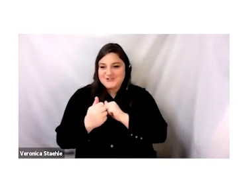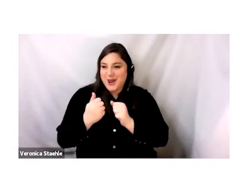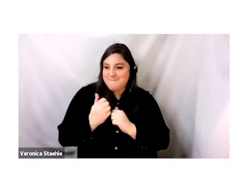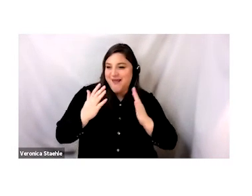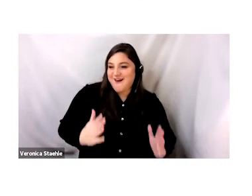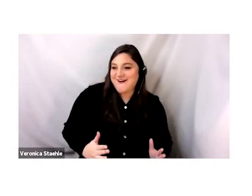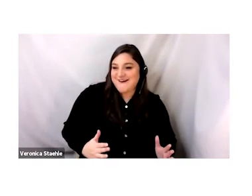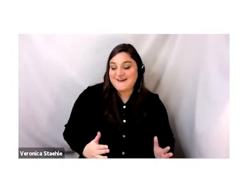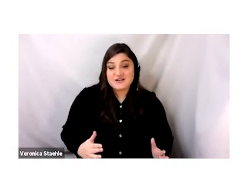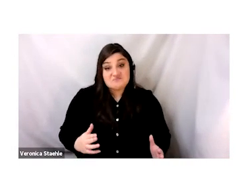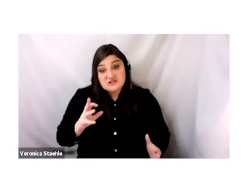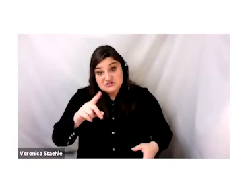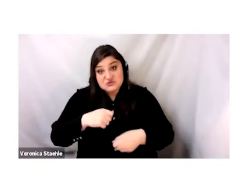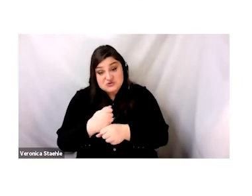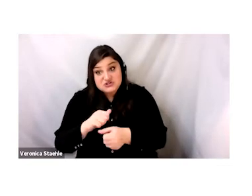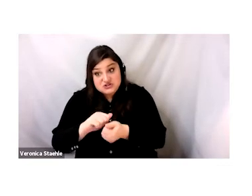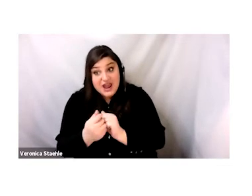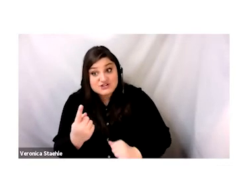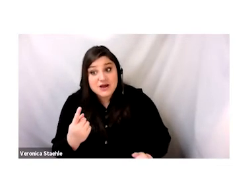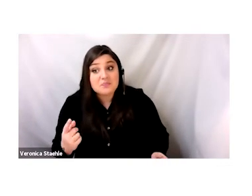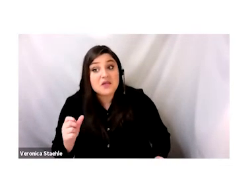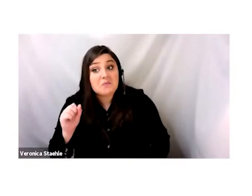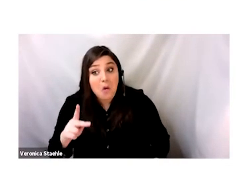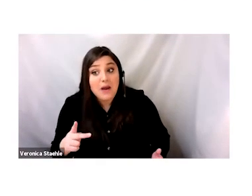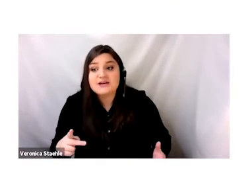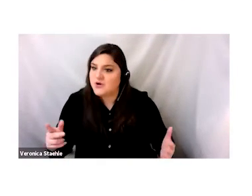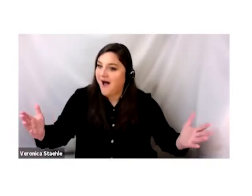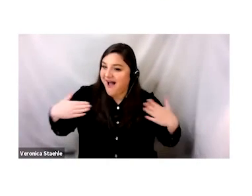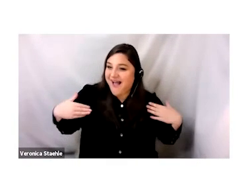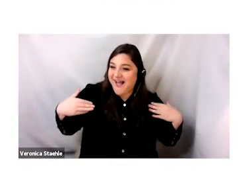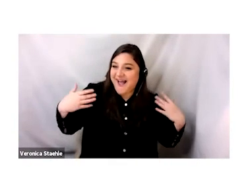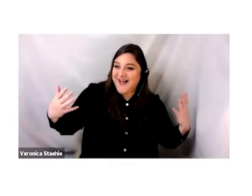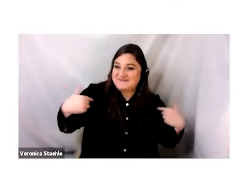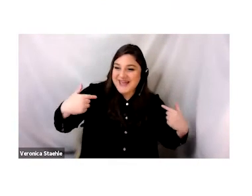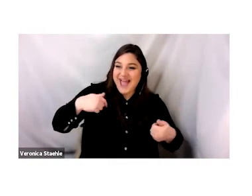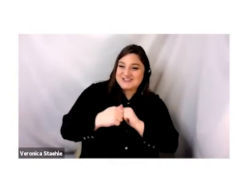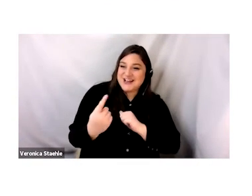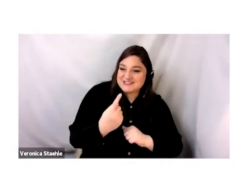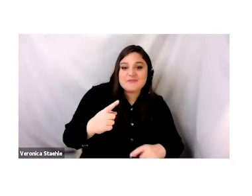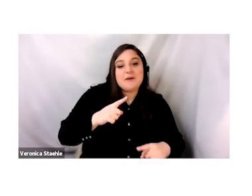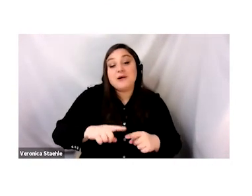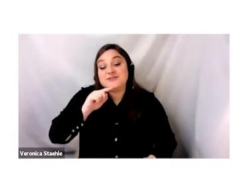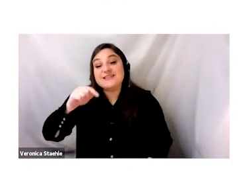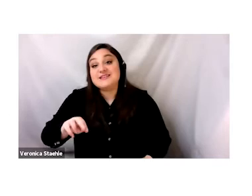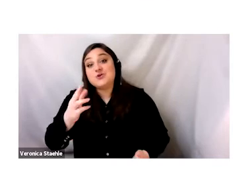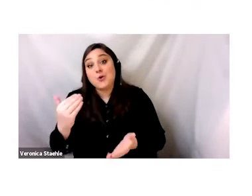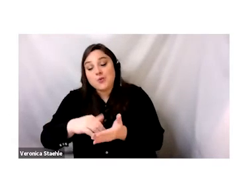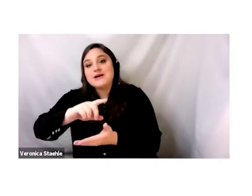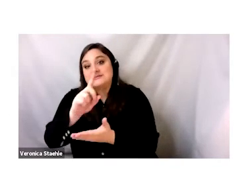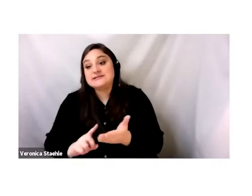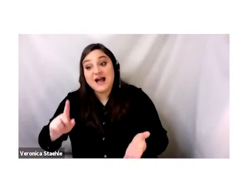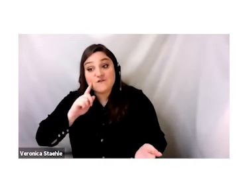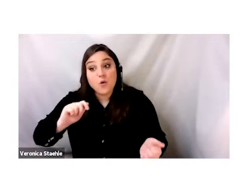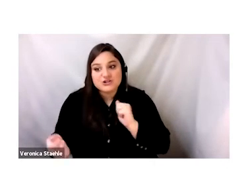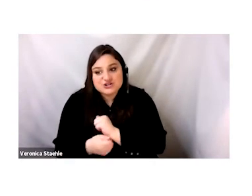change something? Yes. All righty then, I'm a change maker. Whereas being a redesigner for justice, we actually have tenets around